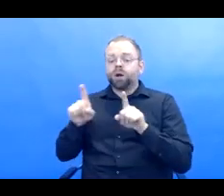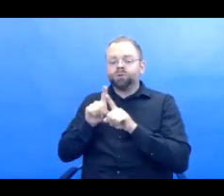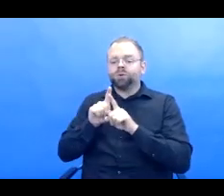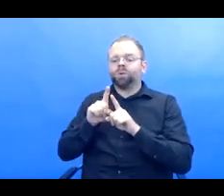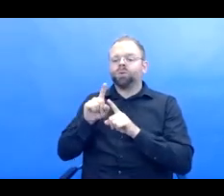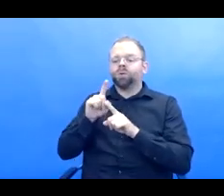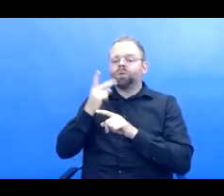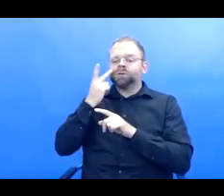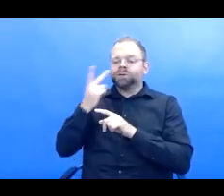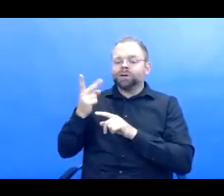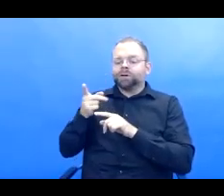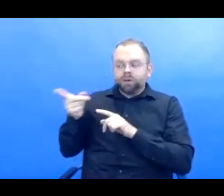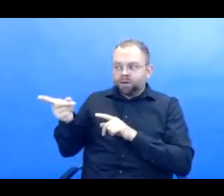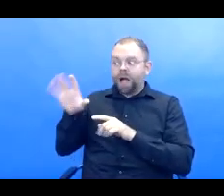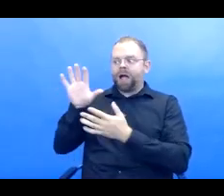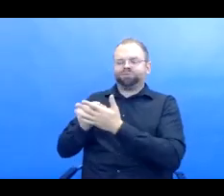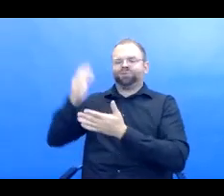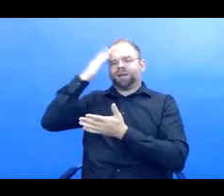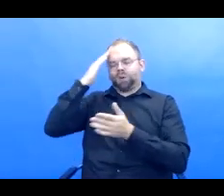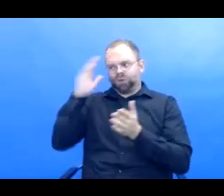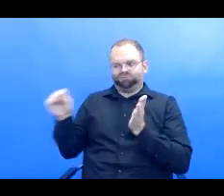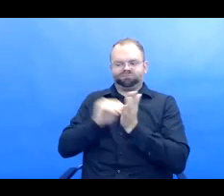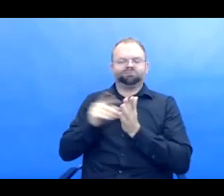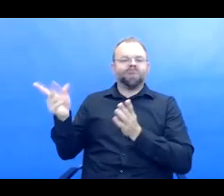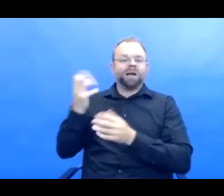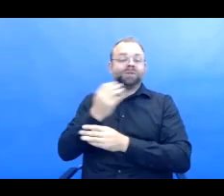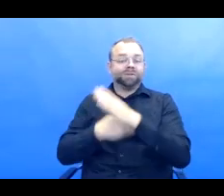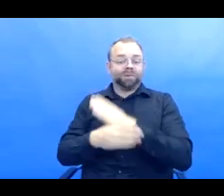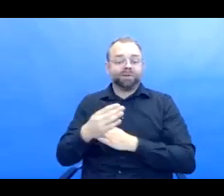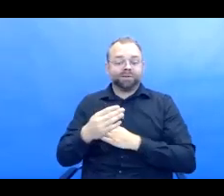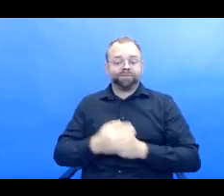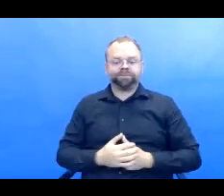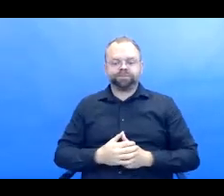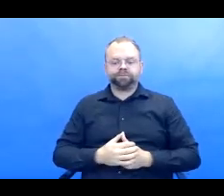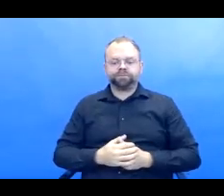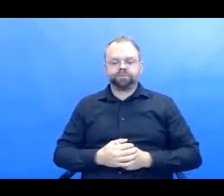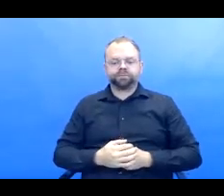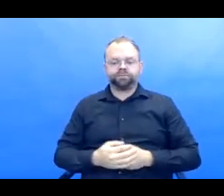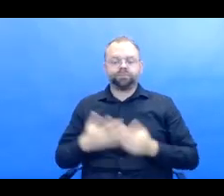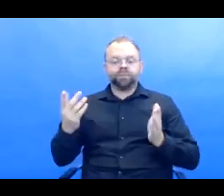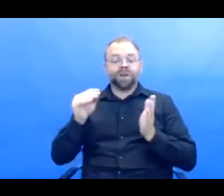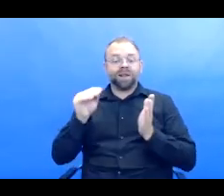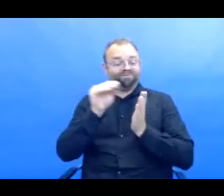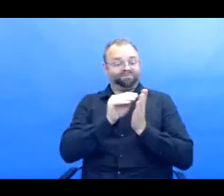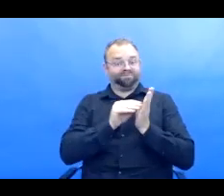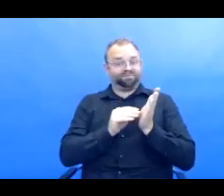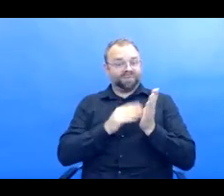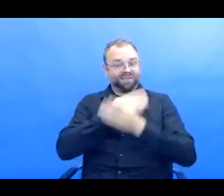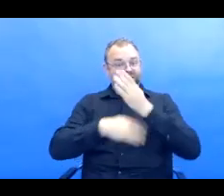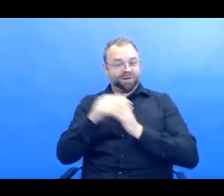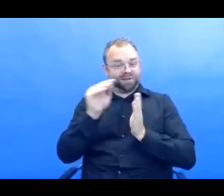led by the National Council for Persons with Disabilities, together with the Ministry of Health. And the procedure